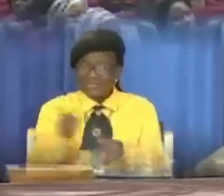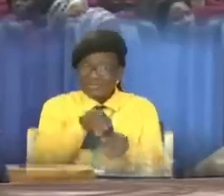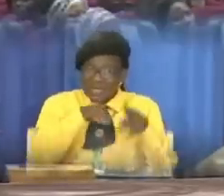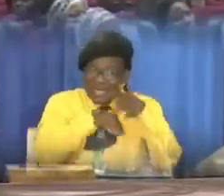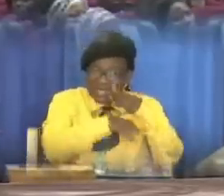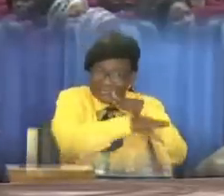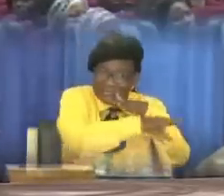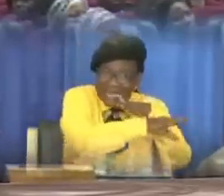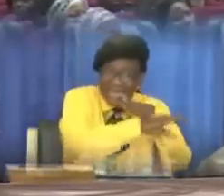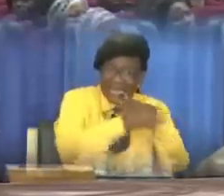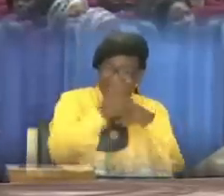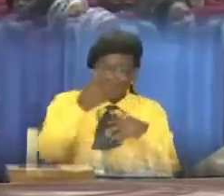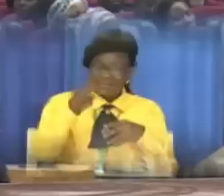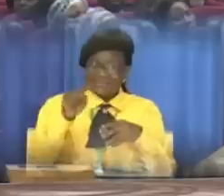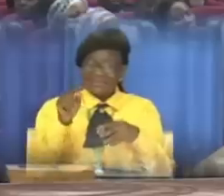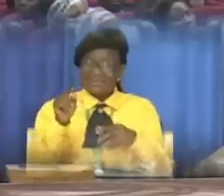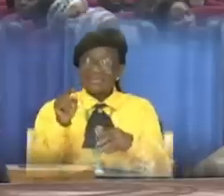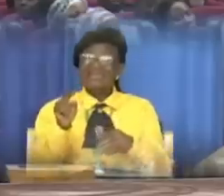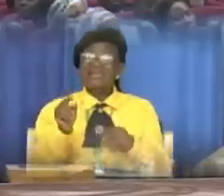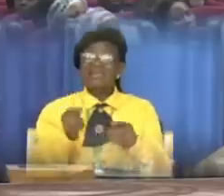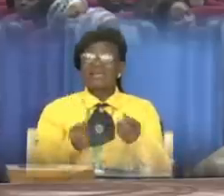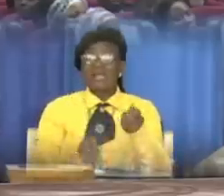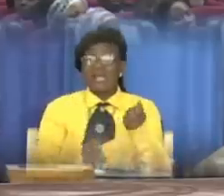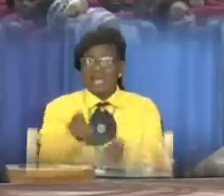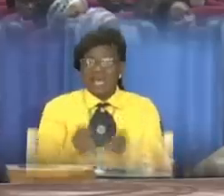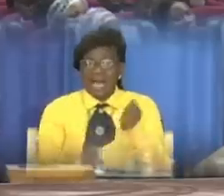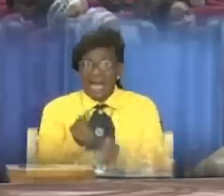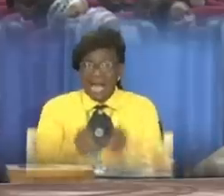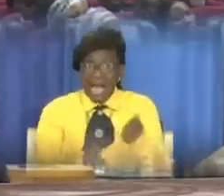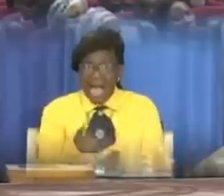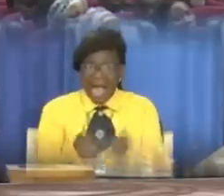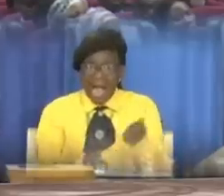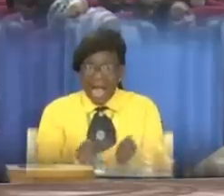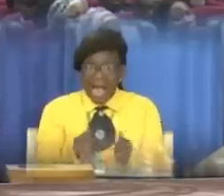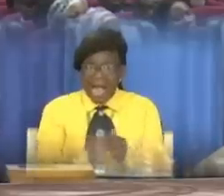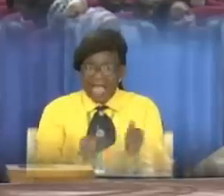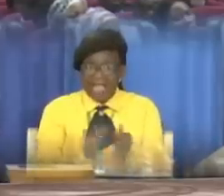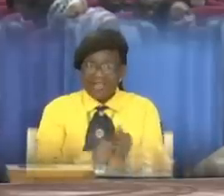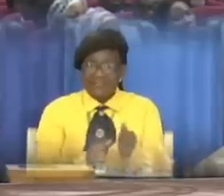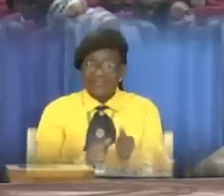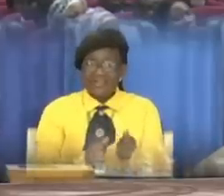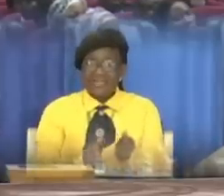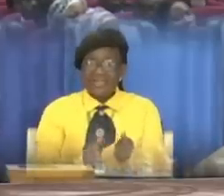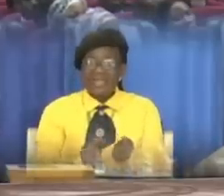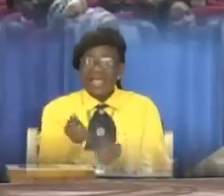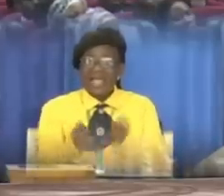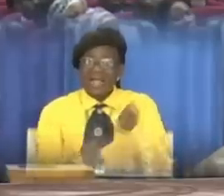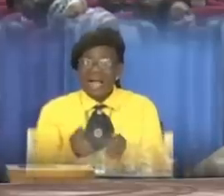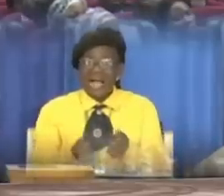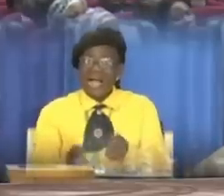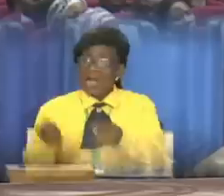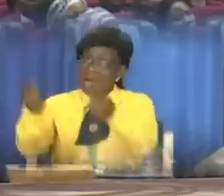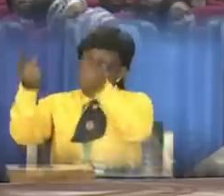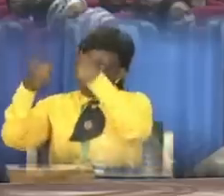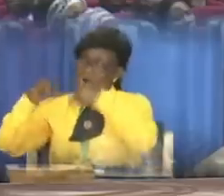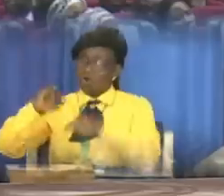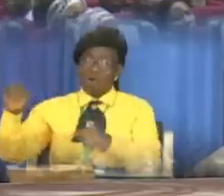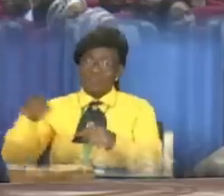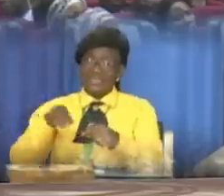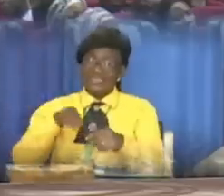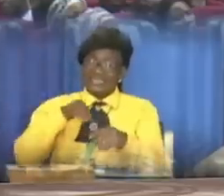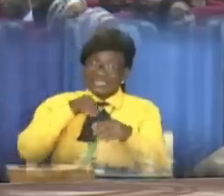every car coming in is being recorded with their plate numbers.